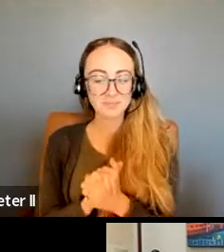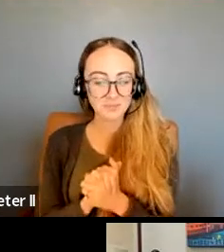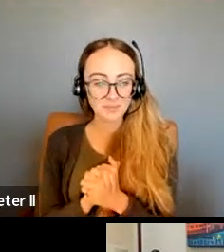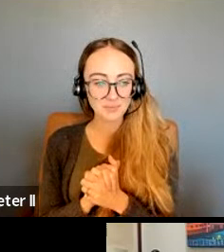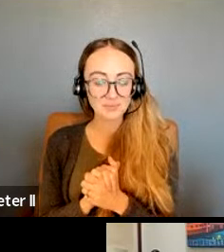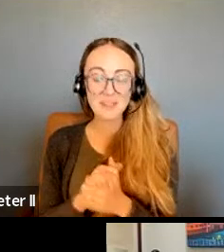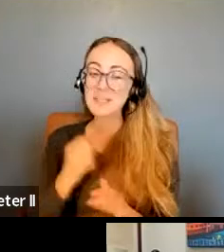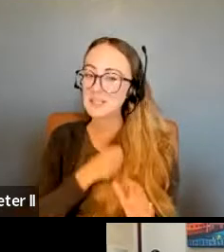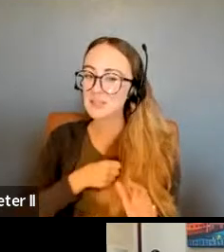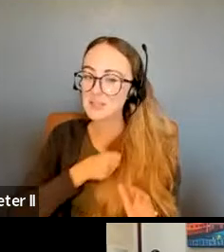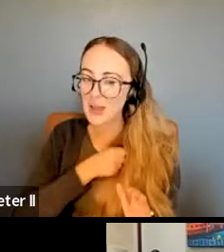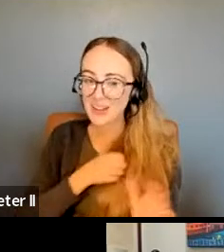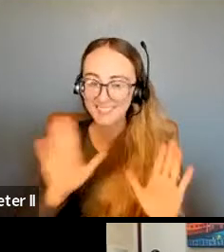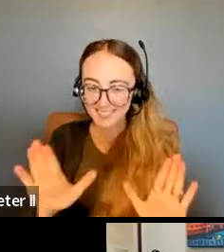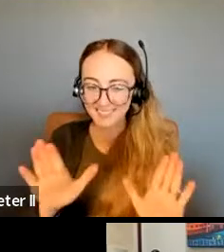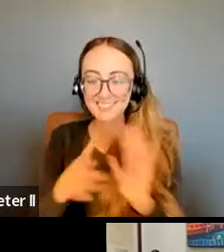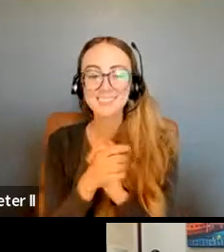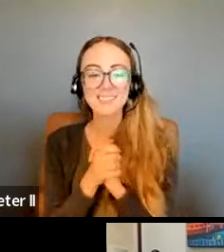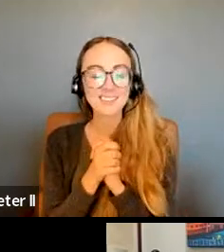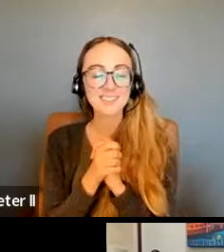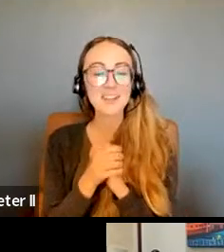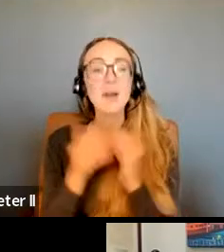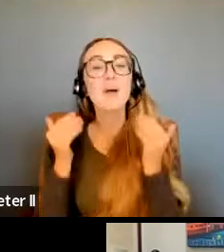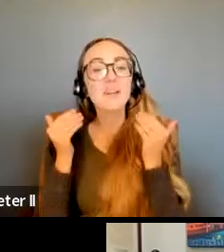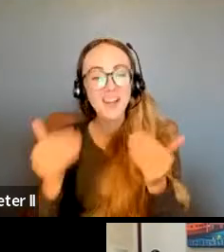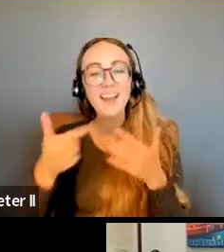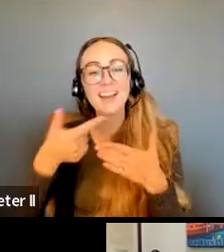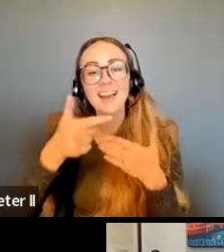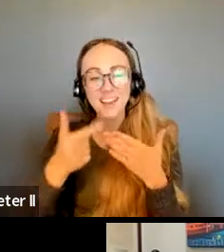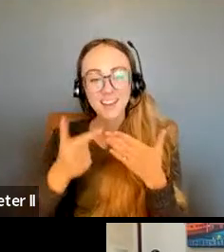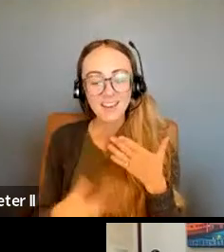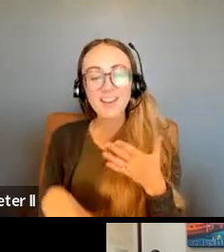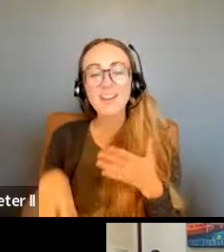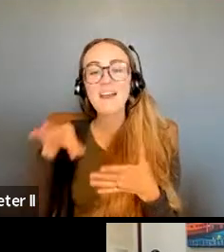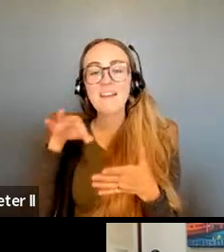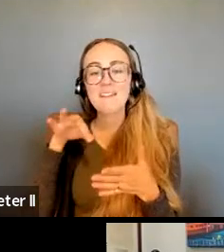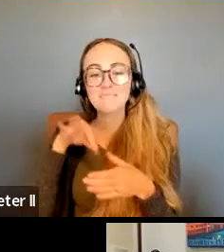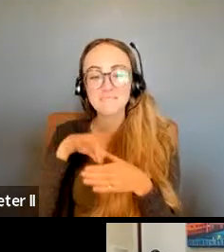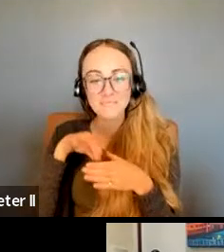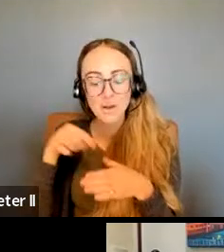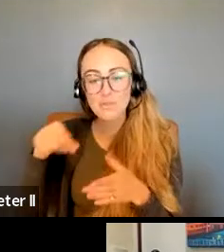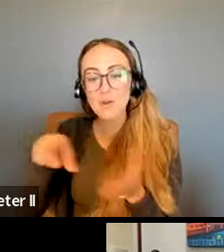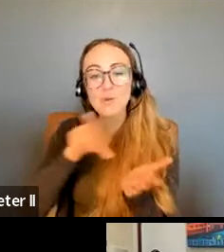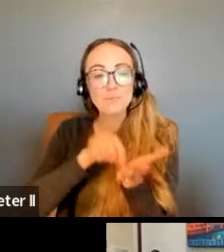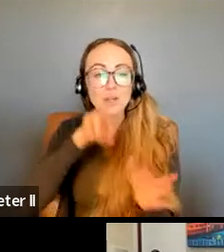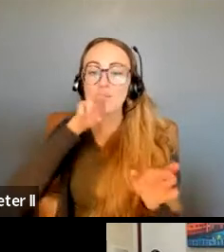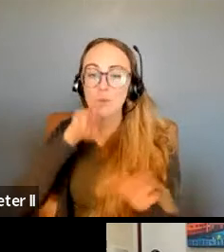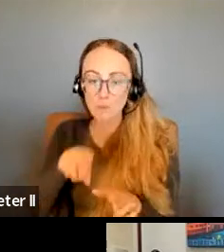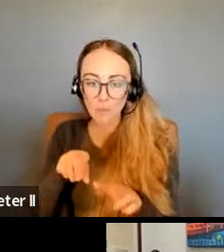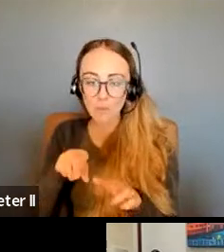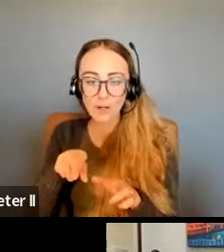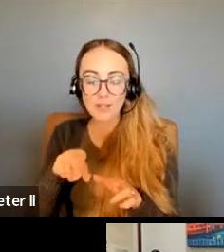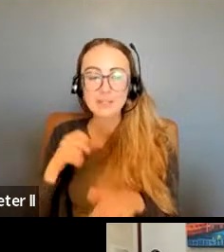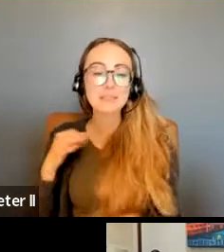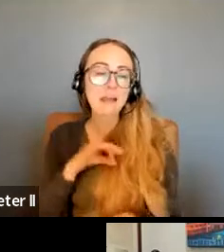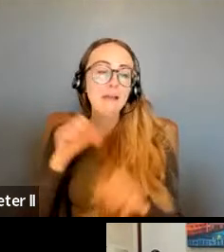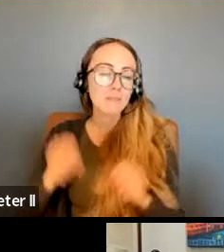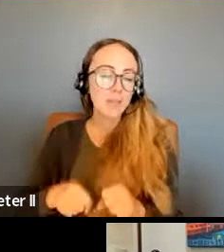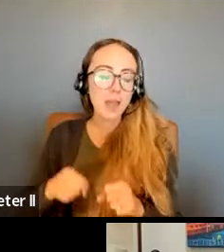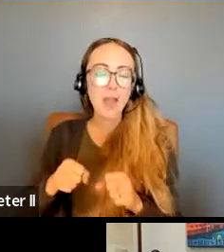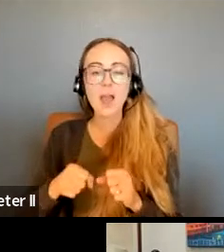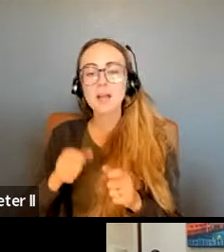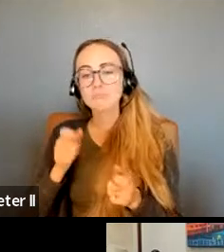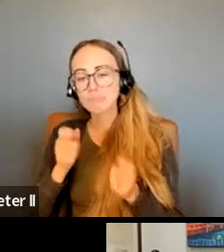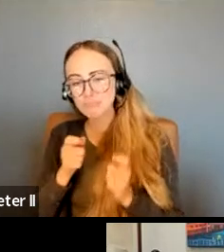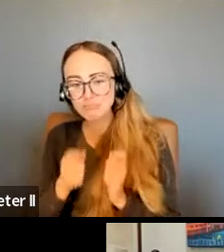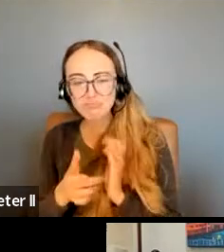vote? I'm sorry. We will have a roll call vote on the print and report. We leave for staff to make technical,